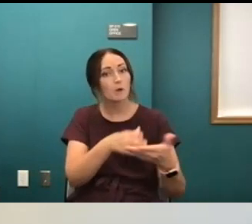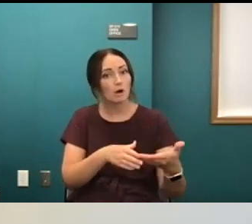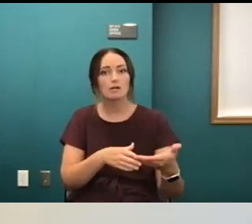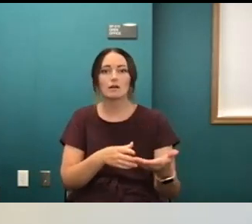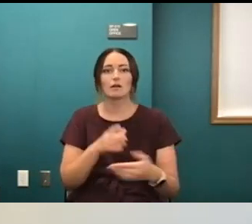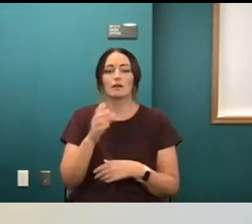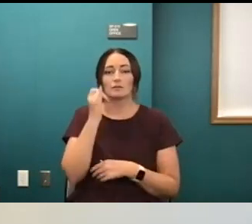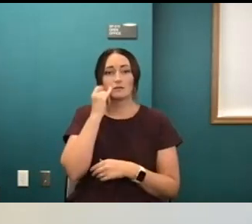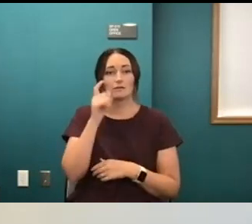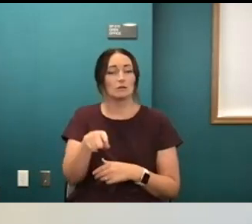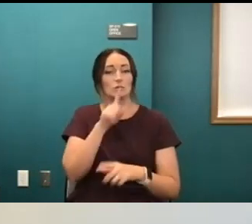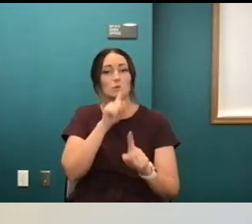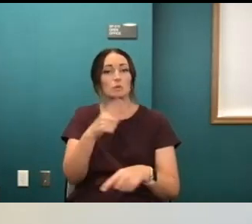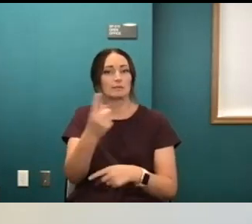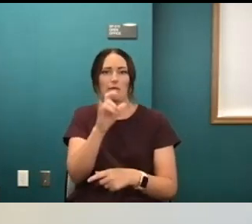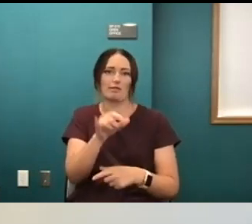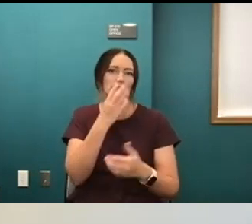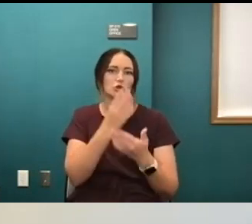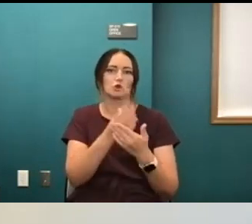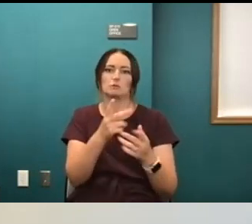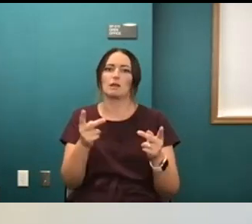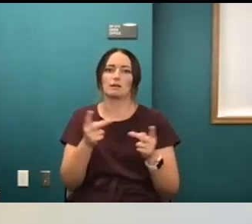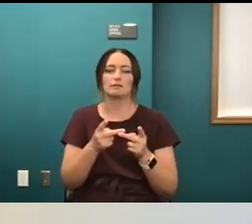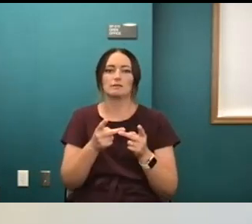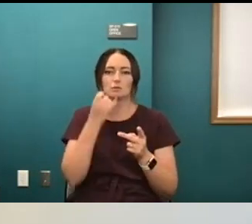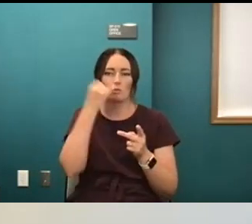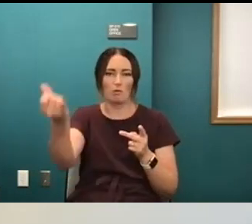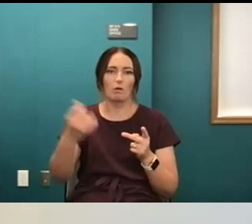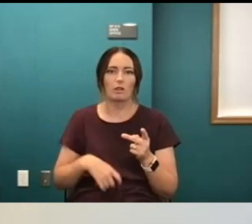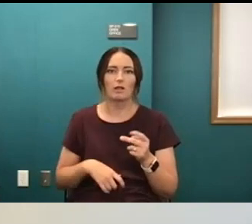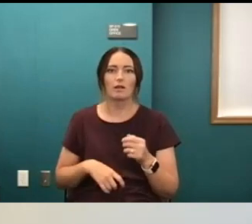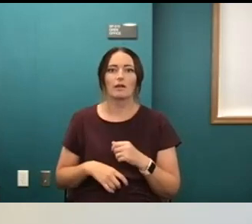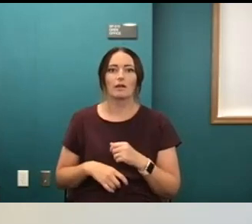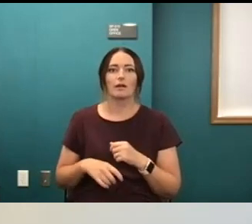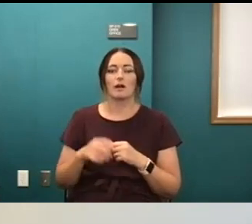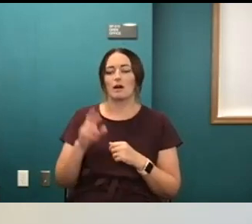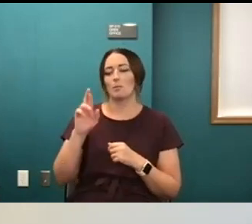order things, that's a great place to go. As well as reimbursement.